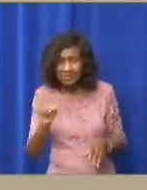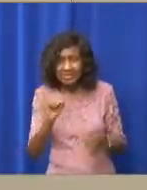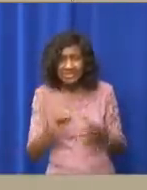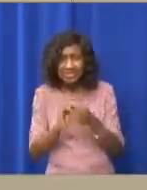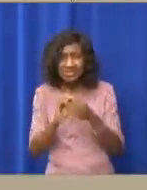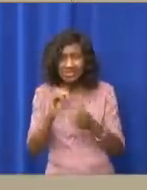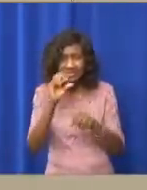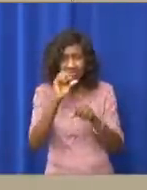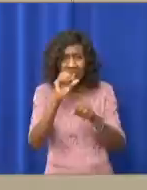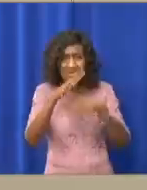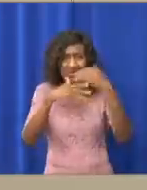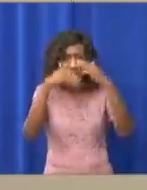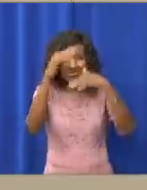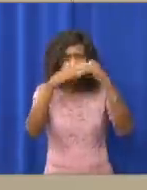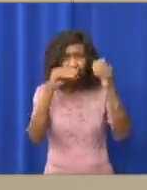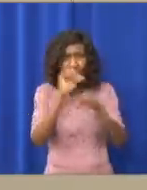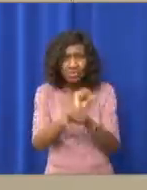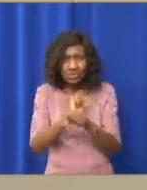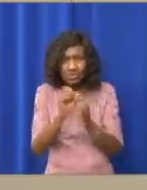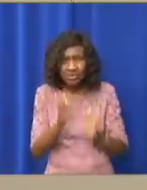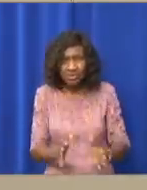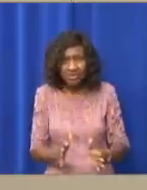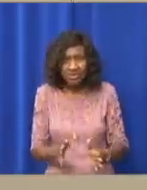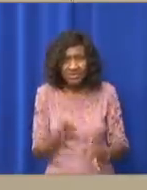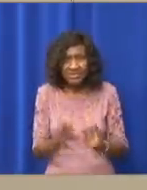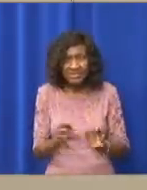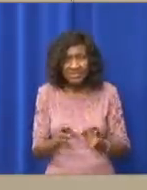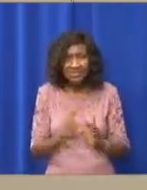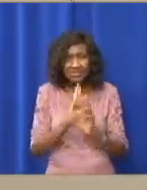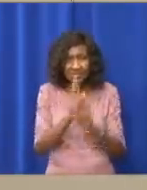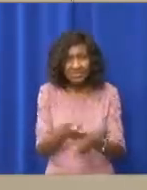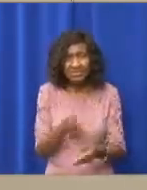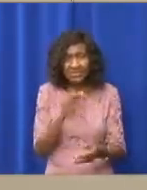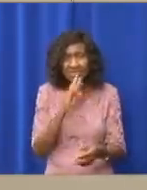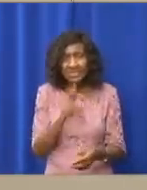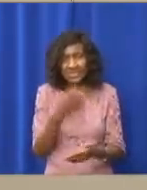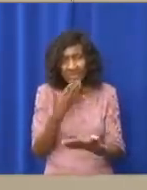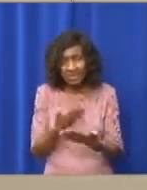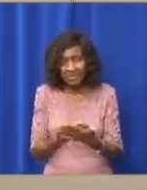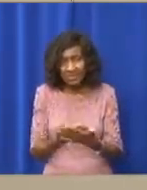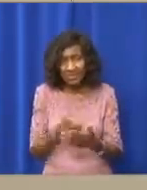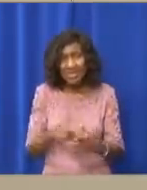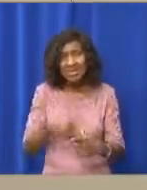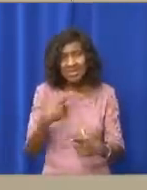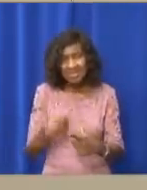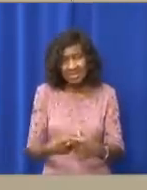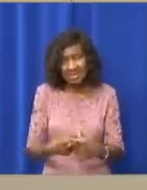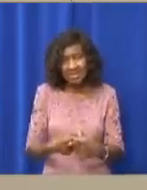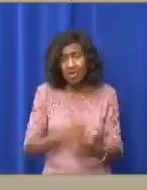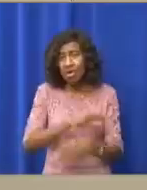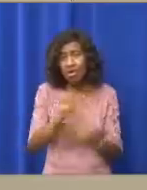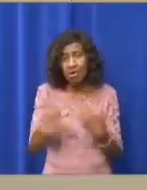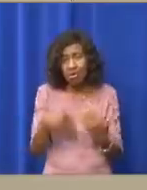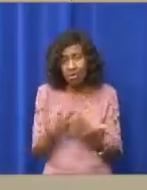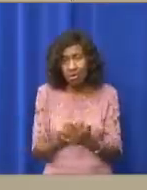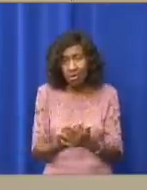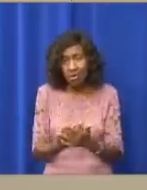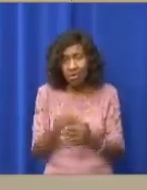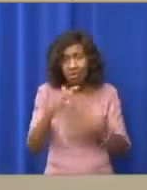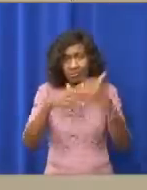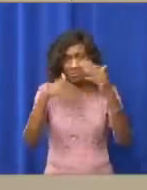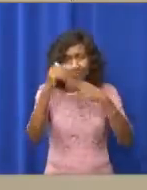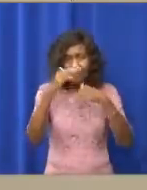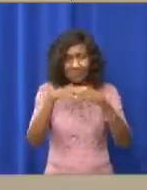allow, we then anticipate that the rest of the construction industry would commence work on the 1st